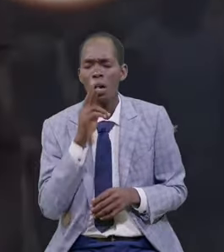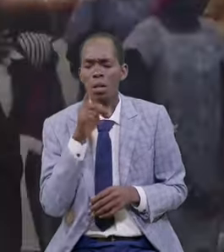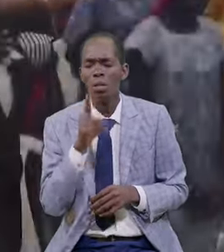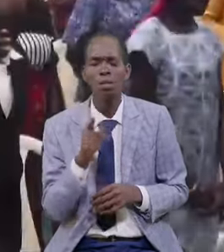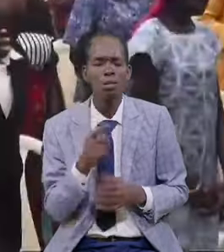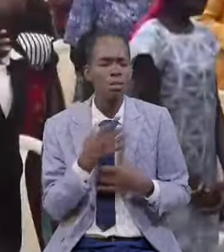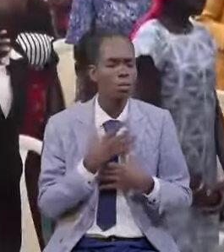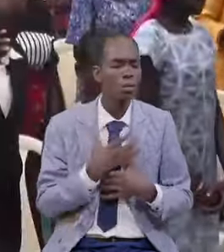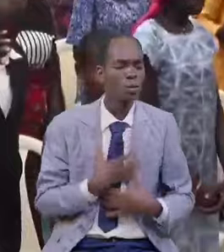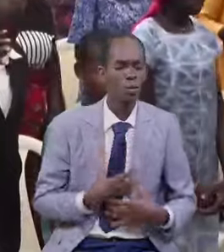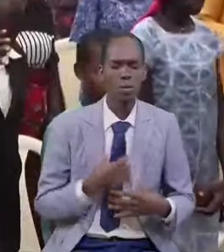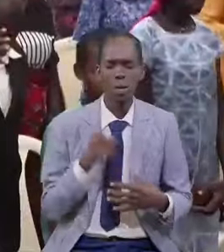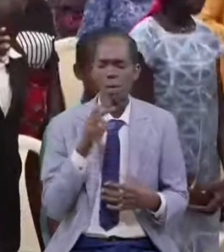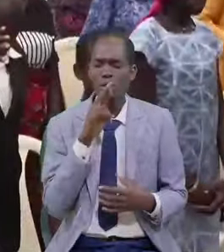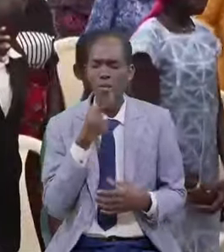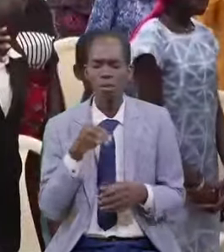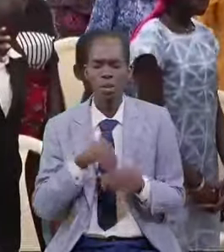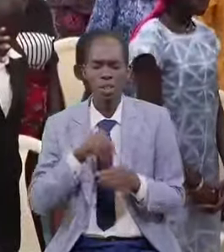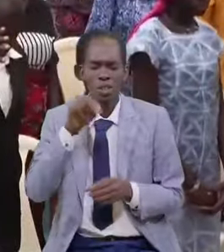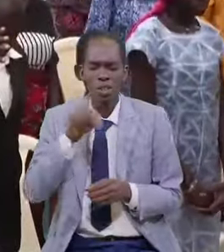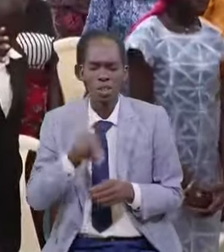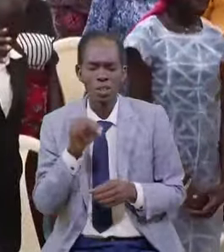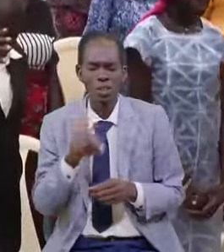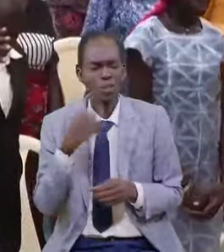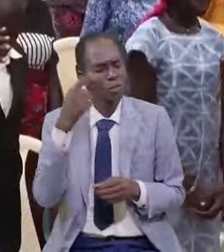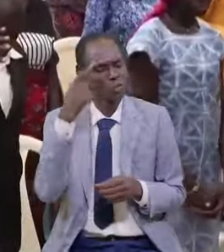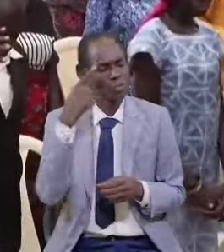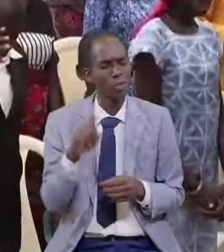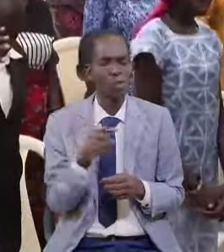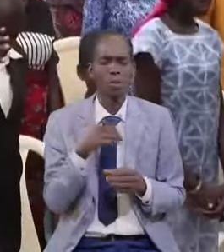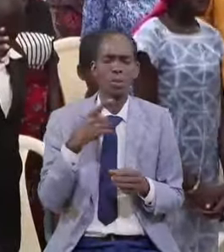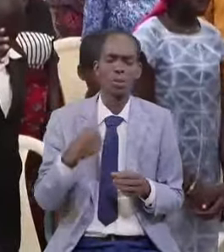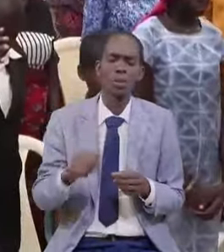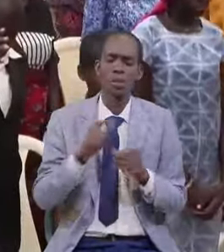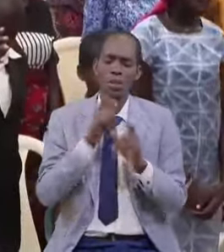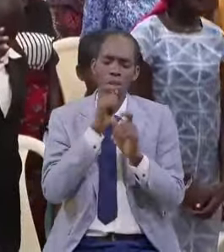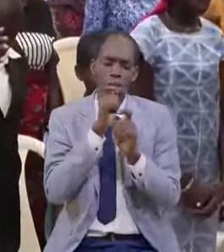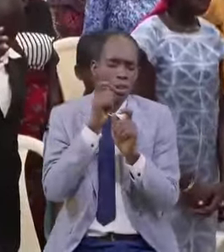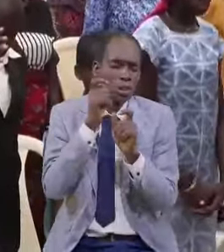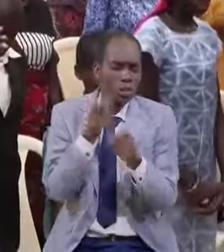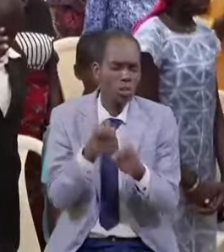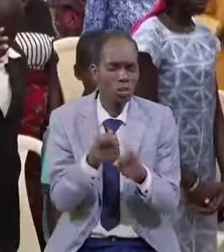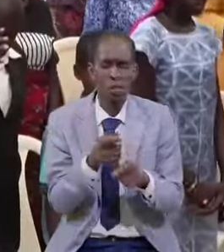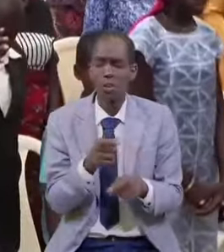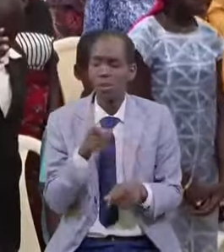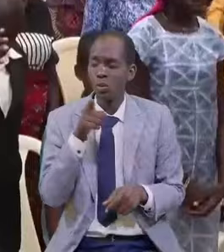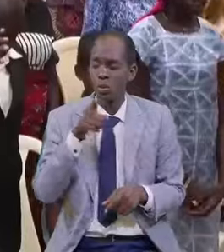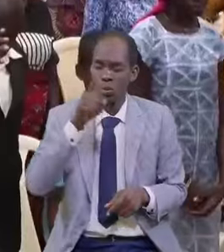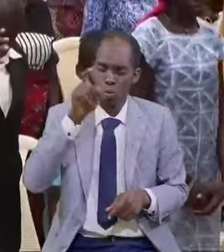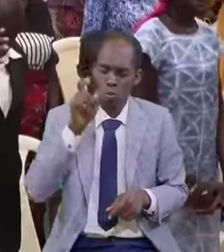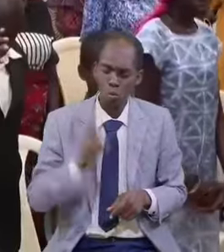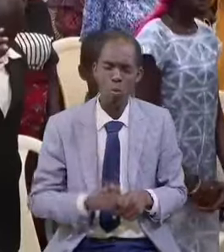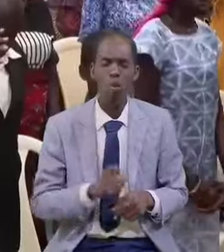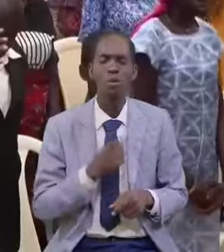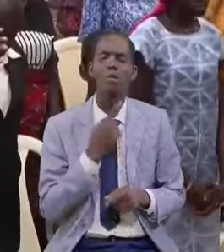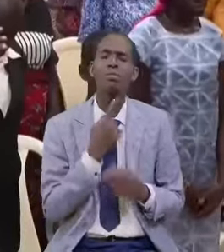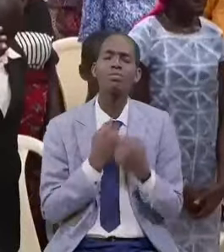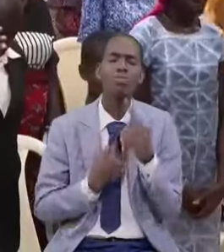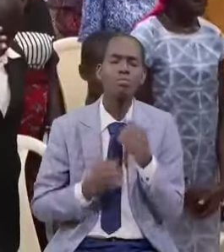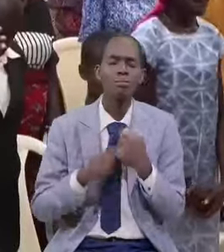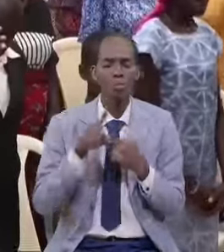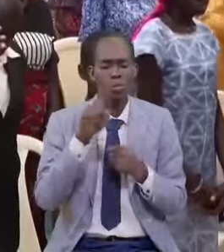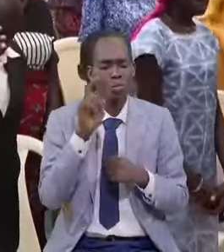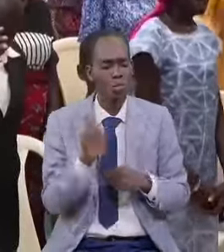you must be thirsty you must be thirsty you must be thirsty pour your heart onto